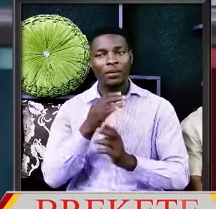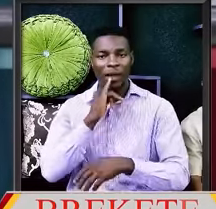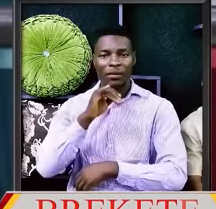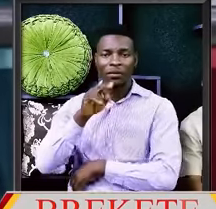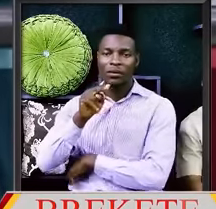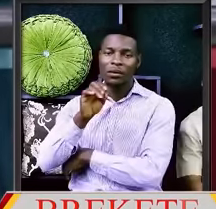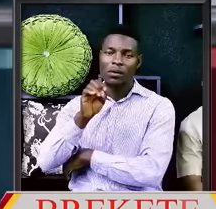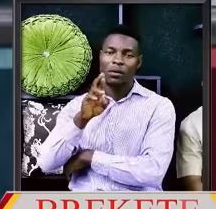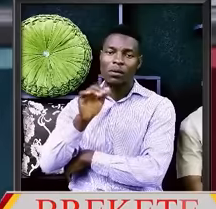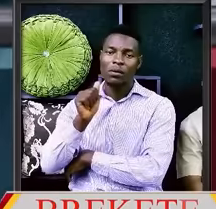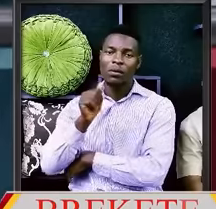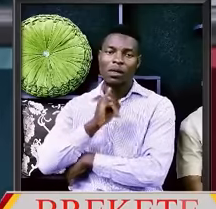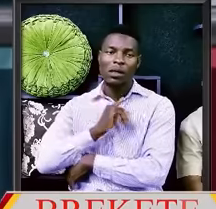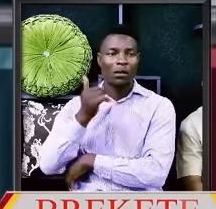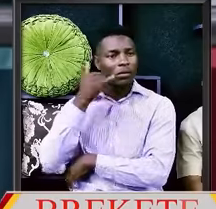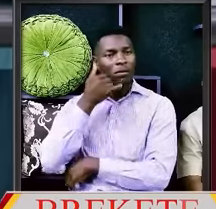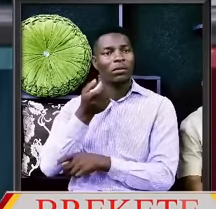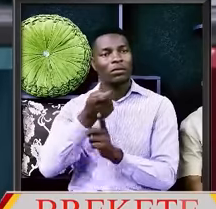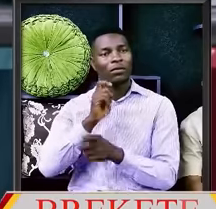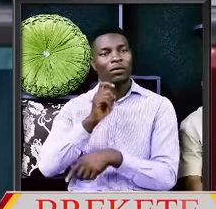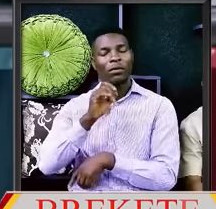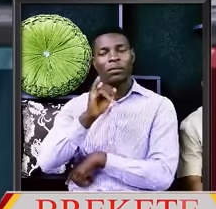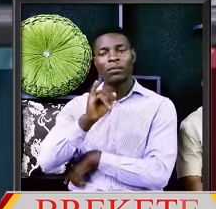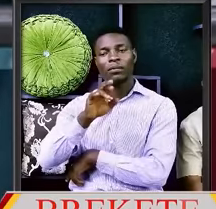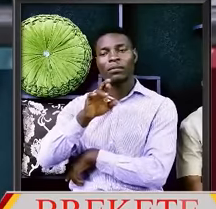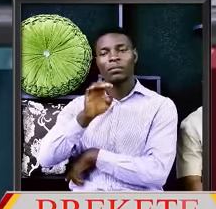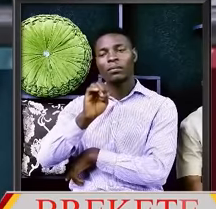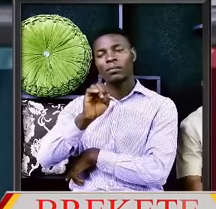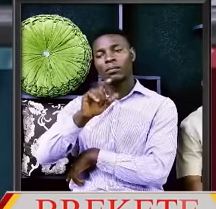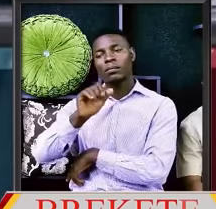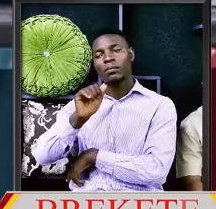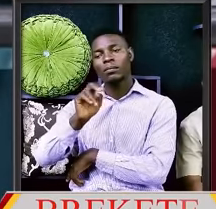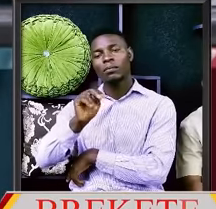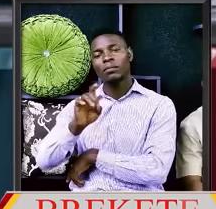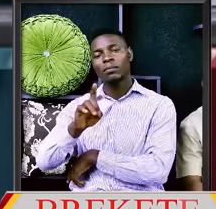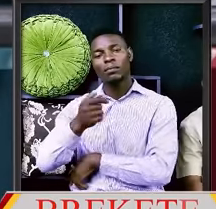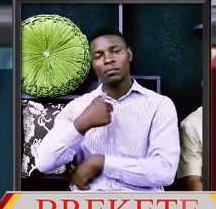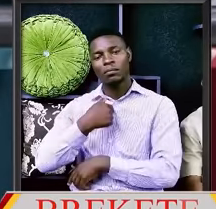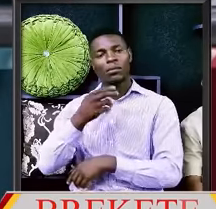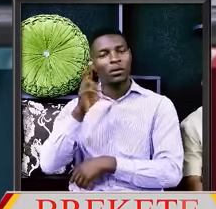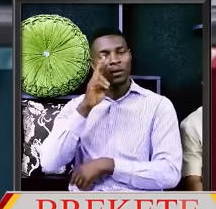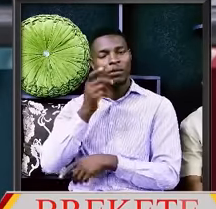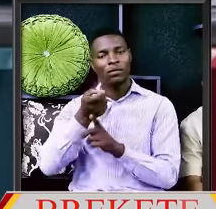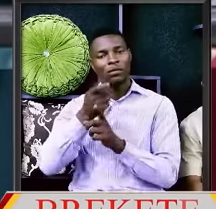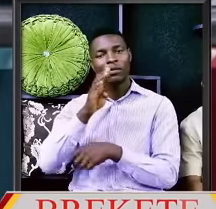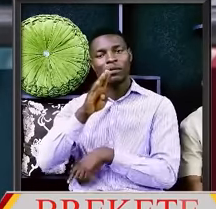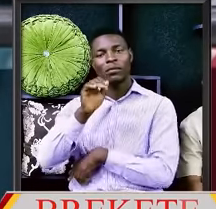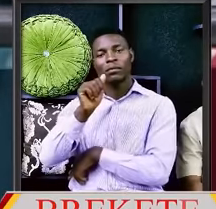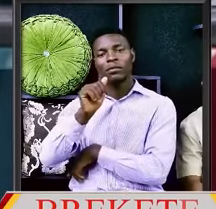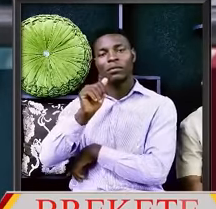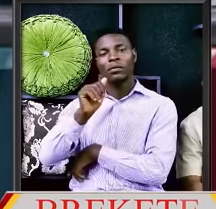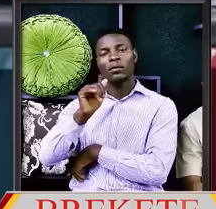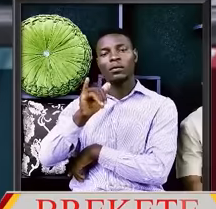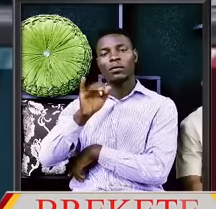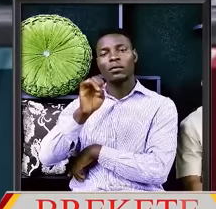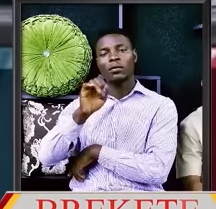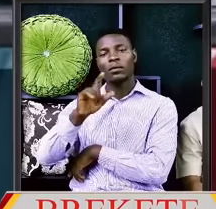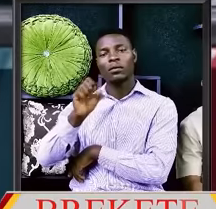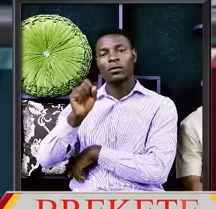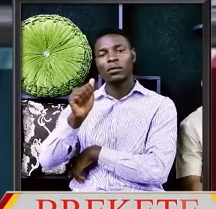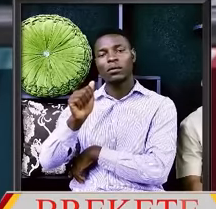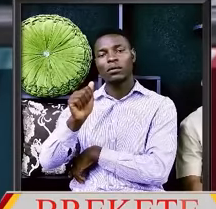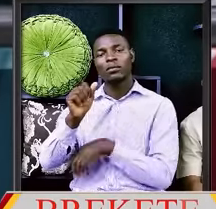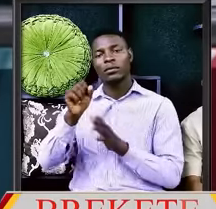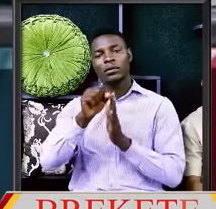My name is Nora. I'm calling from Ireland. Okay. I'm a Nigerian from Bayelsa State. I just want to